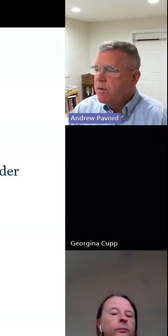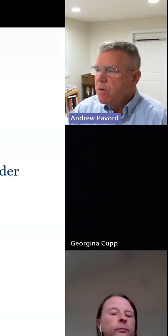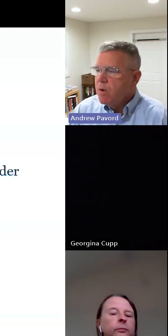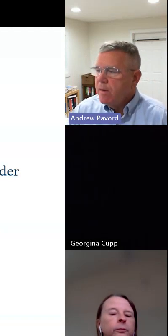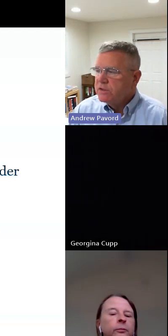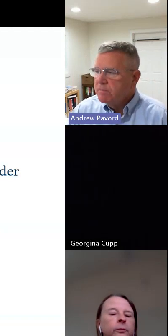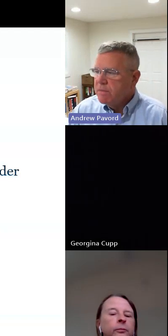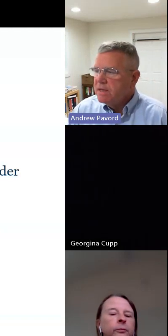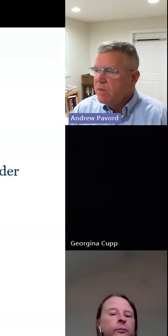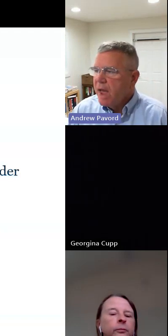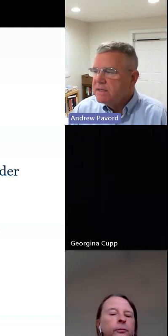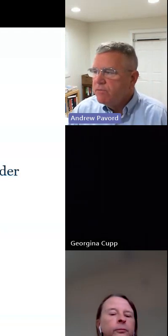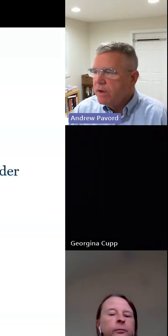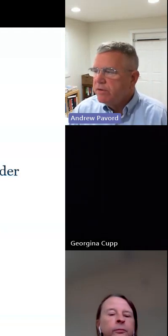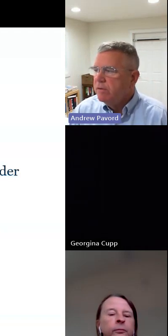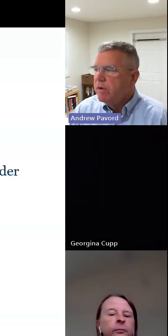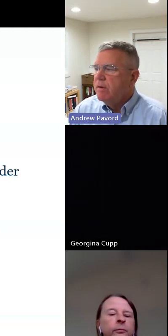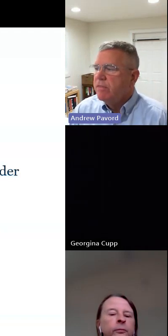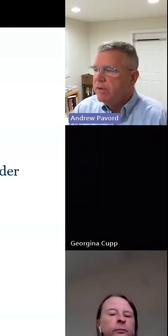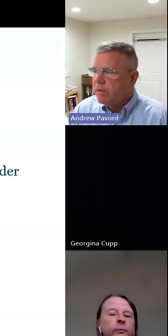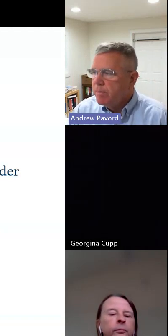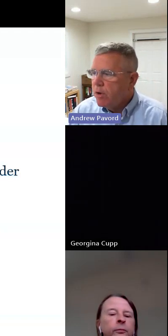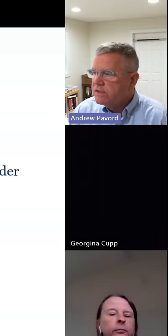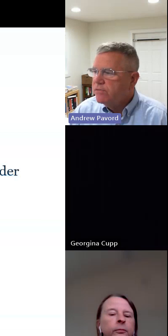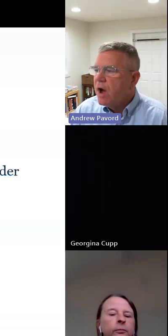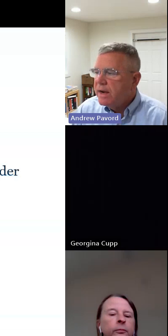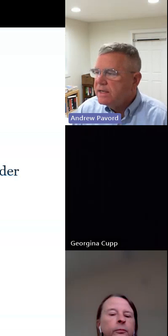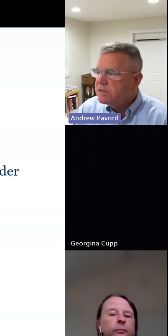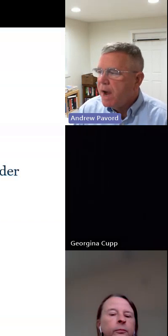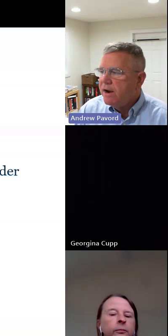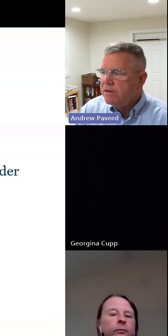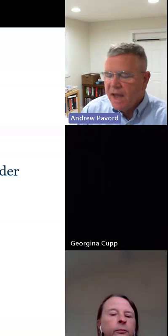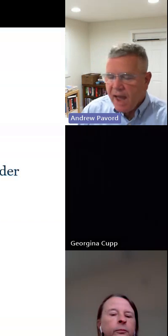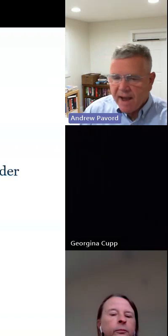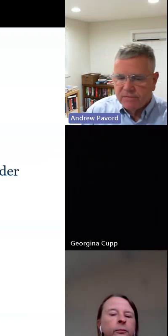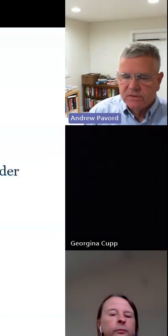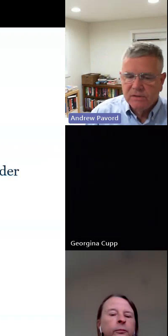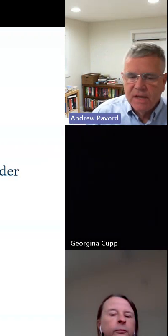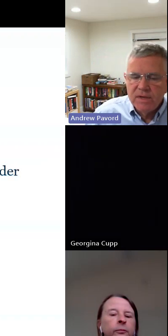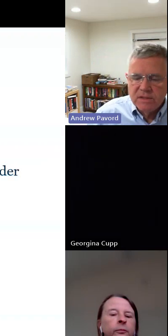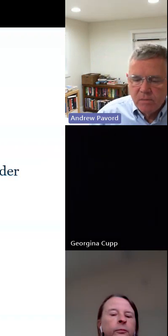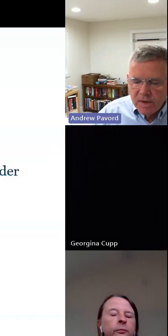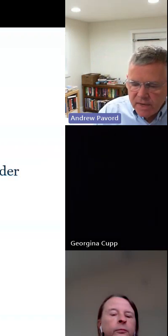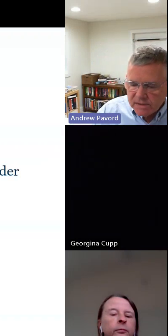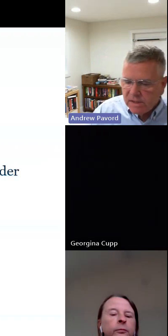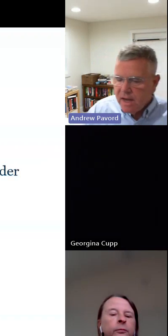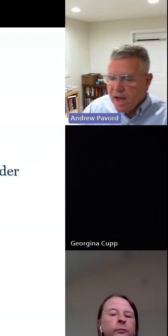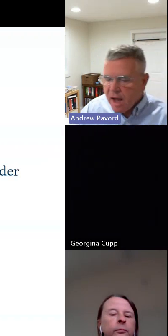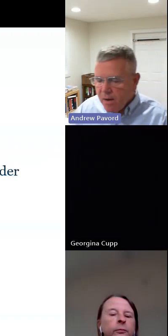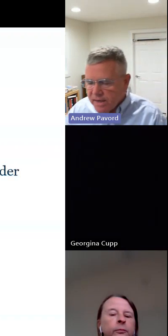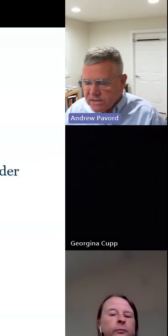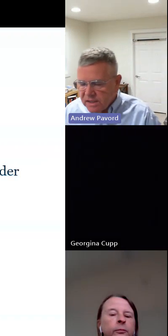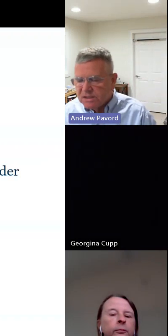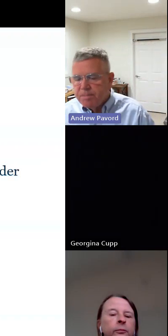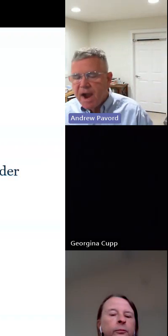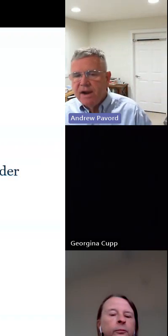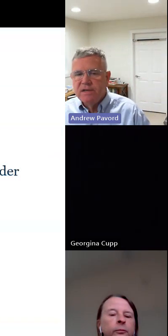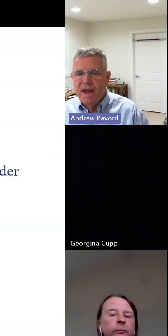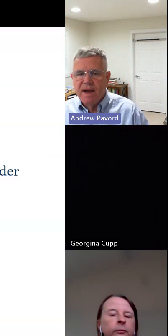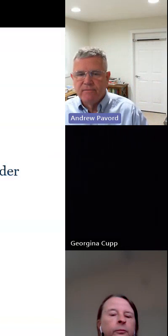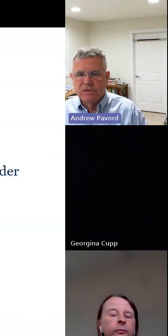have to submit SF-133 reports for unexpired TAFs. Now, what is